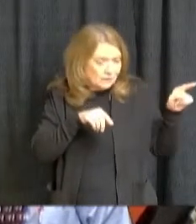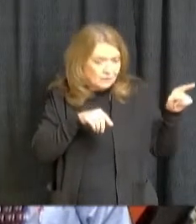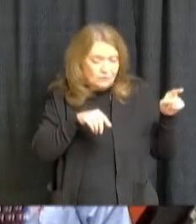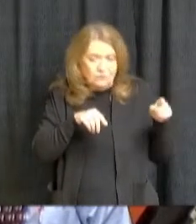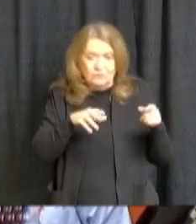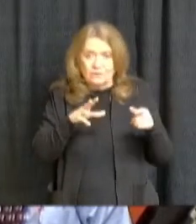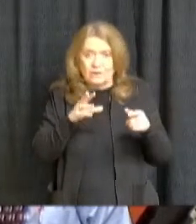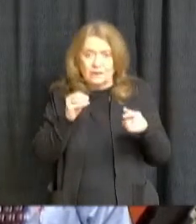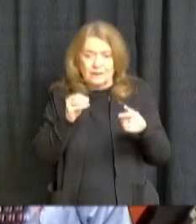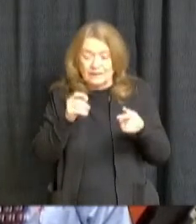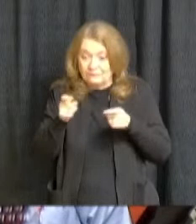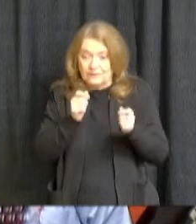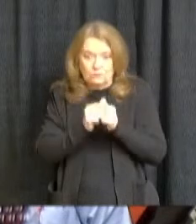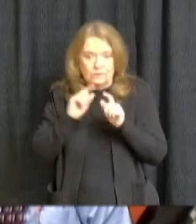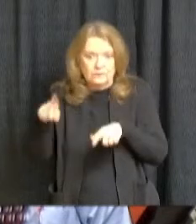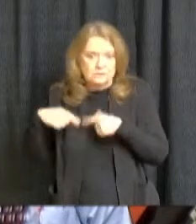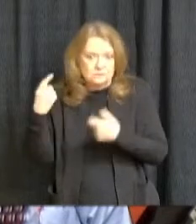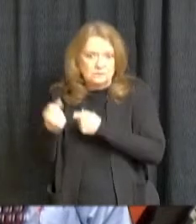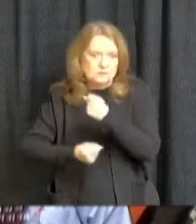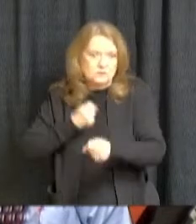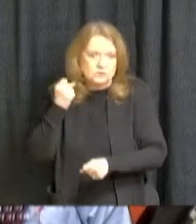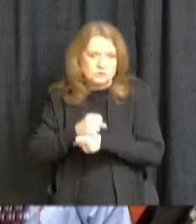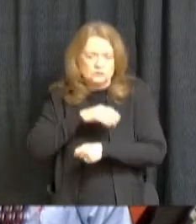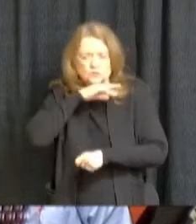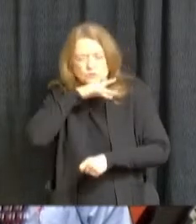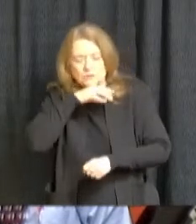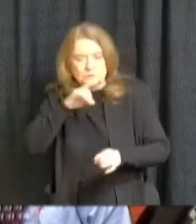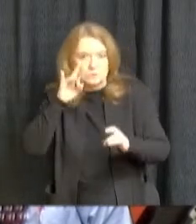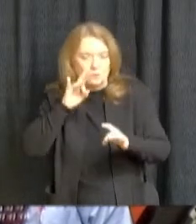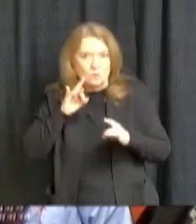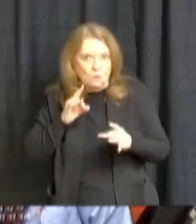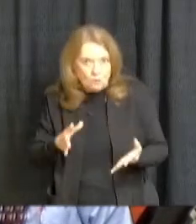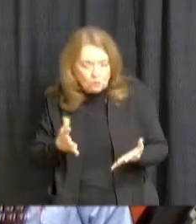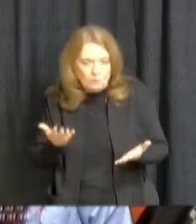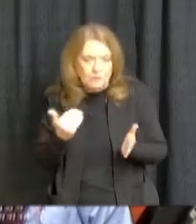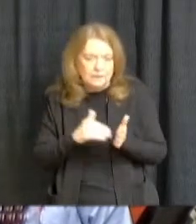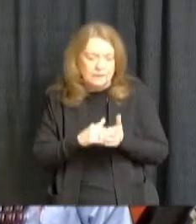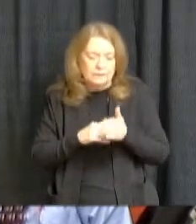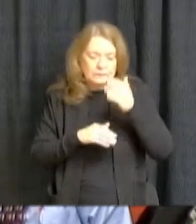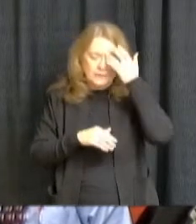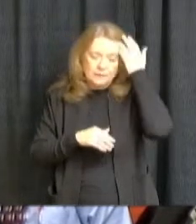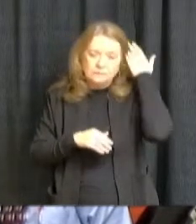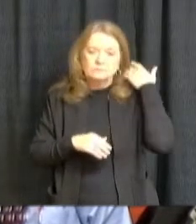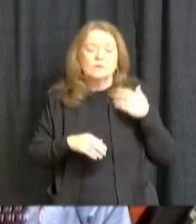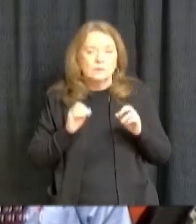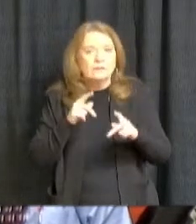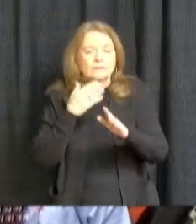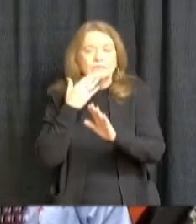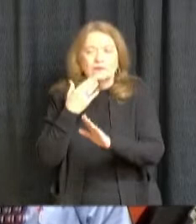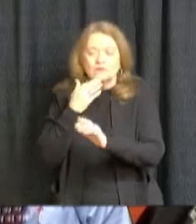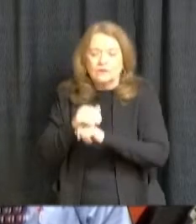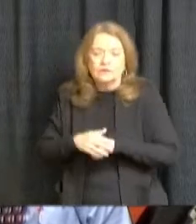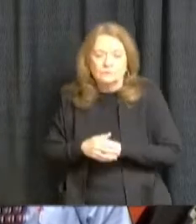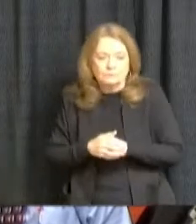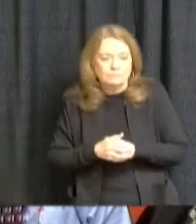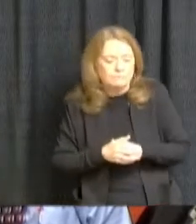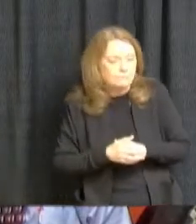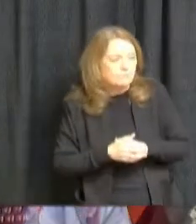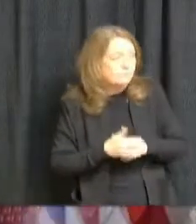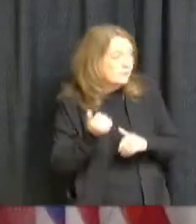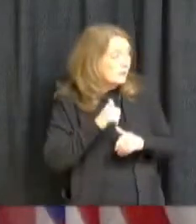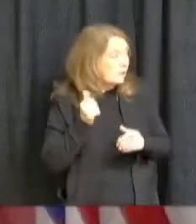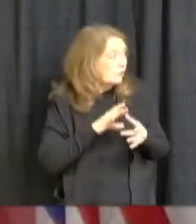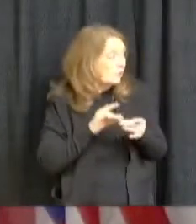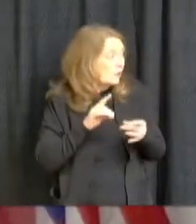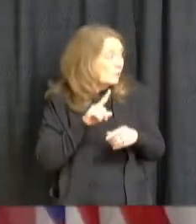course, dealt with all these years. The trash has just been horrible again, but, Okay. Thank you. Thank you, Mayor. okay. Any other